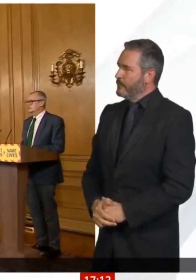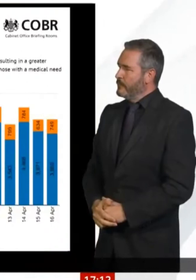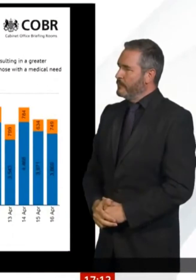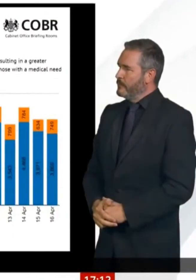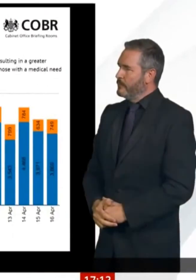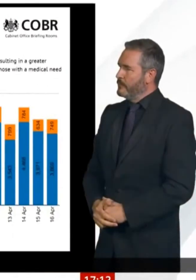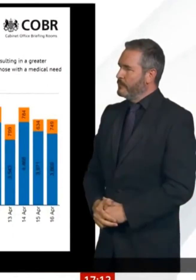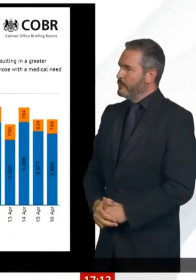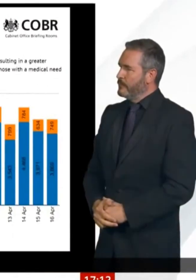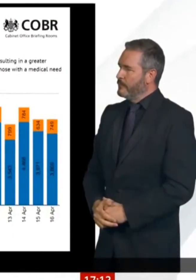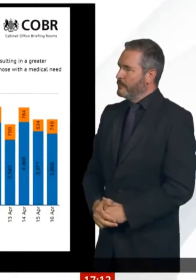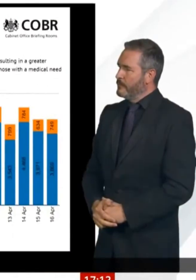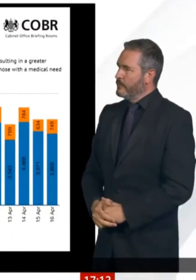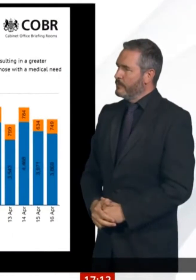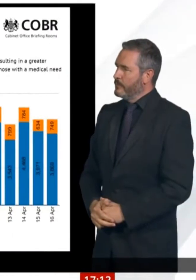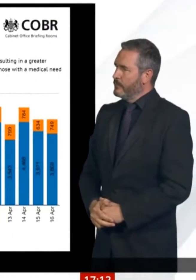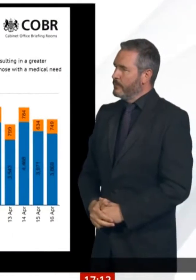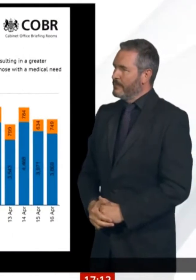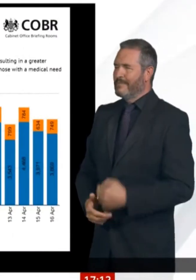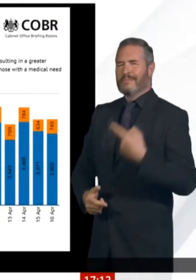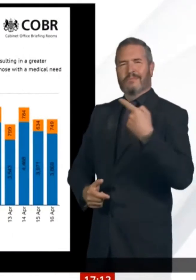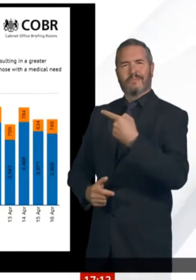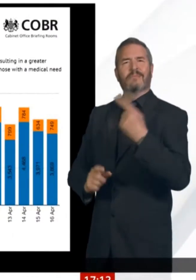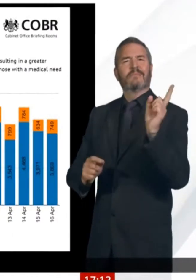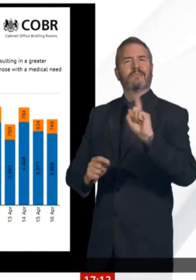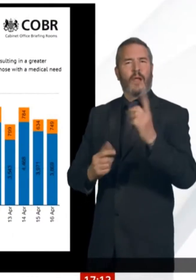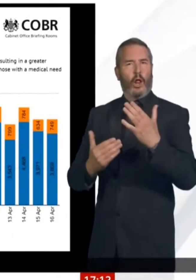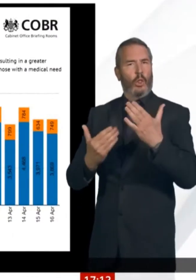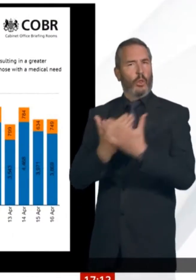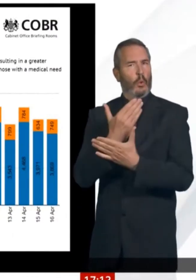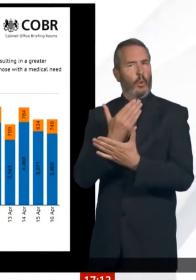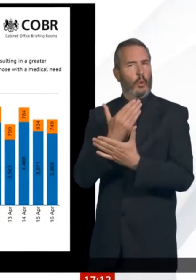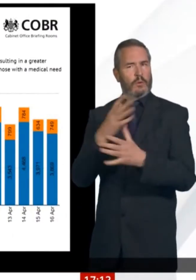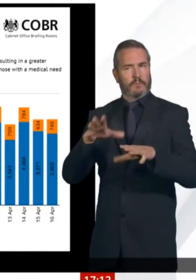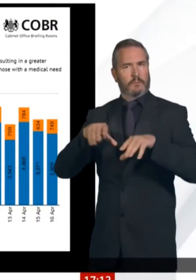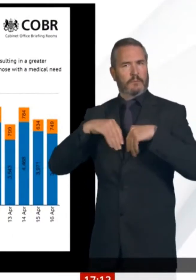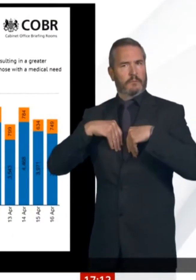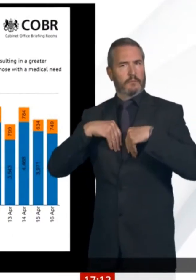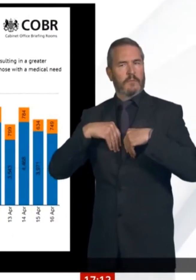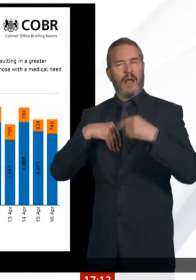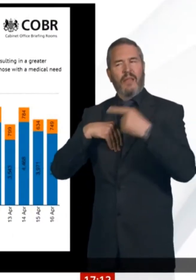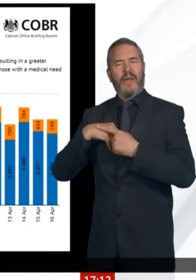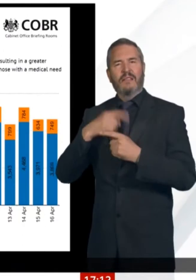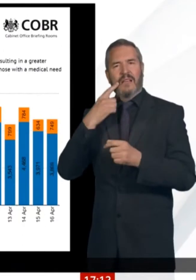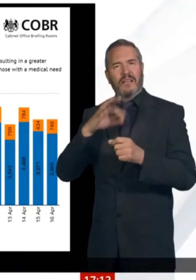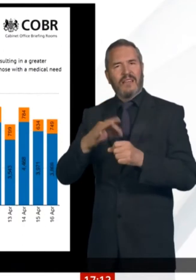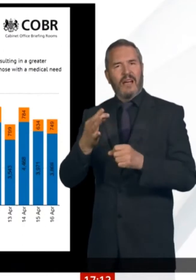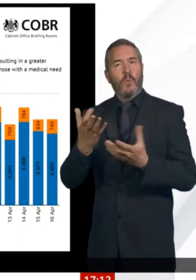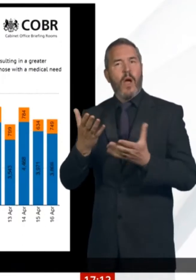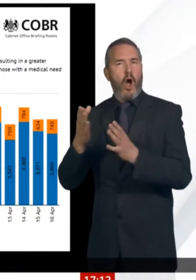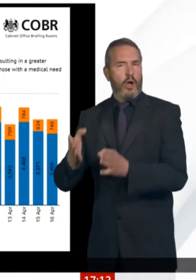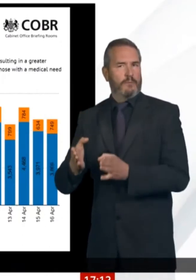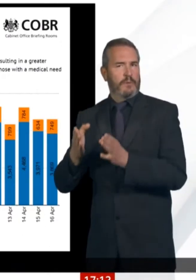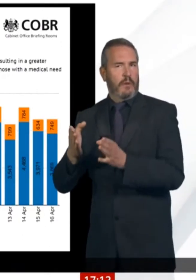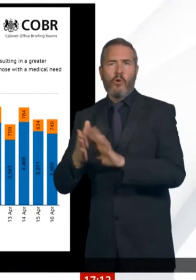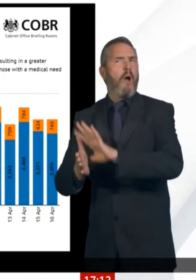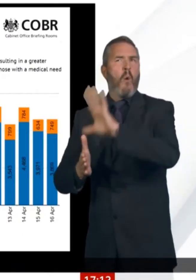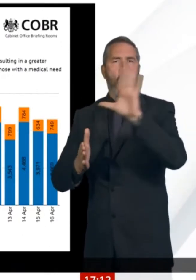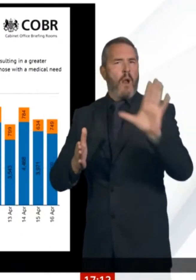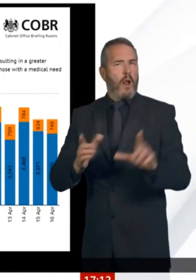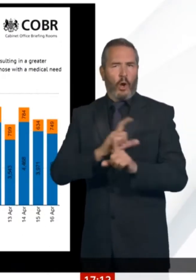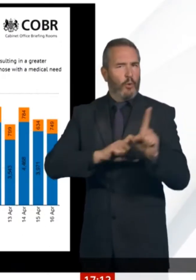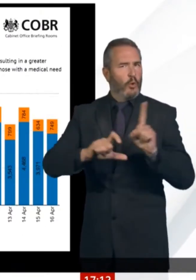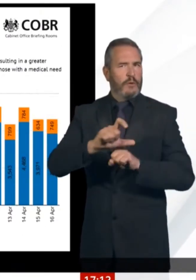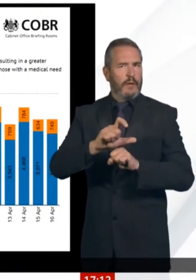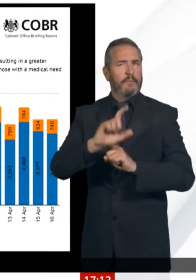This shows the new cases. Of course, as I've said before, this is just the cases that are tested in hospital, so it's not the totality.